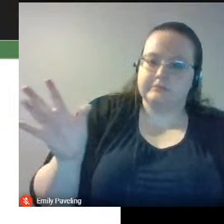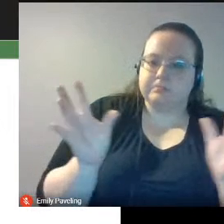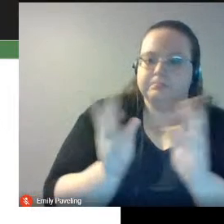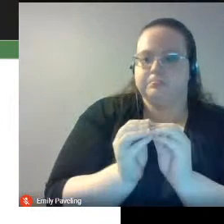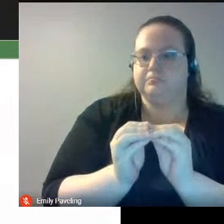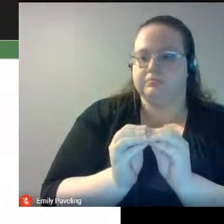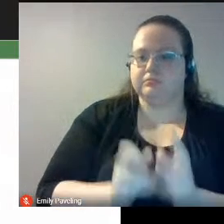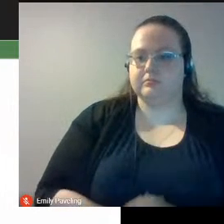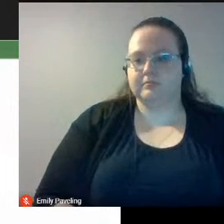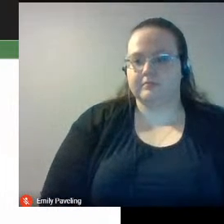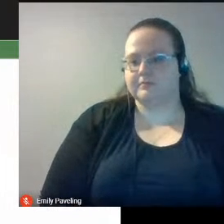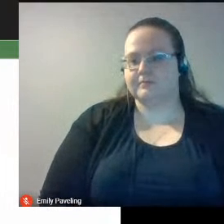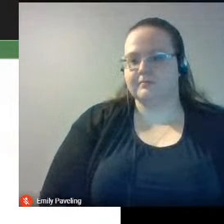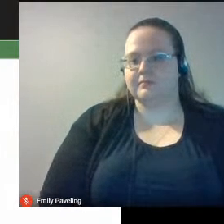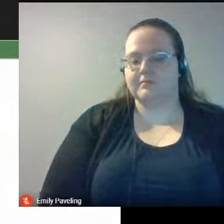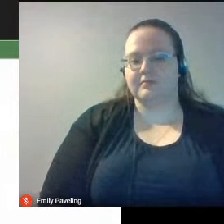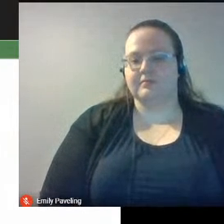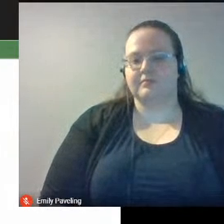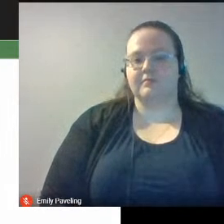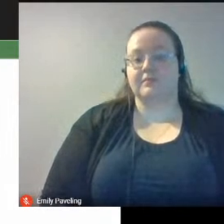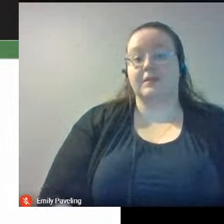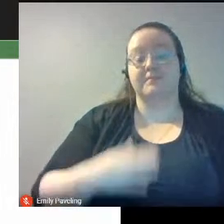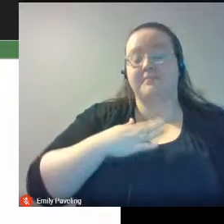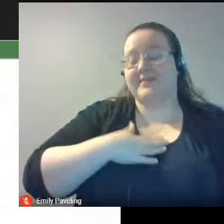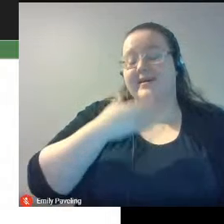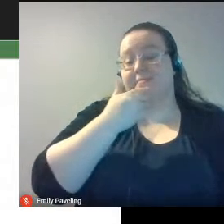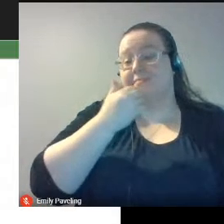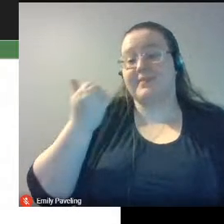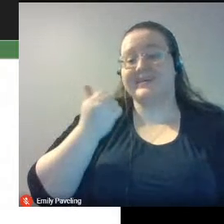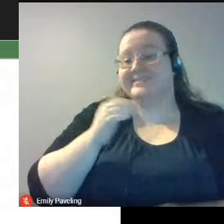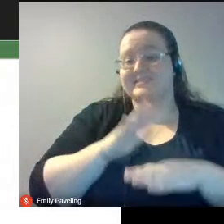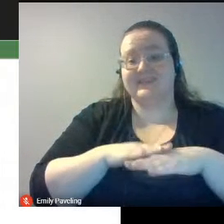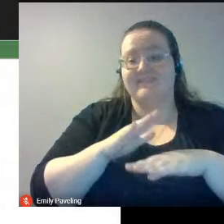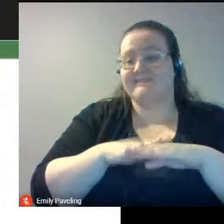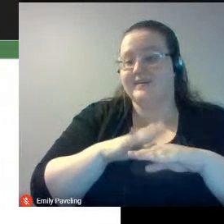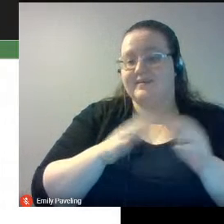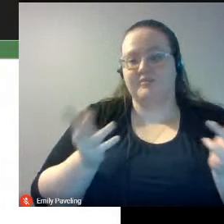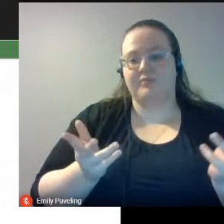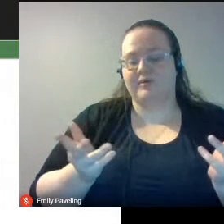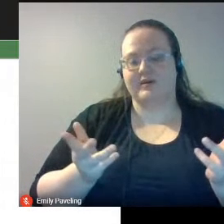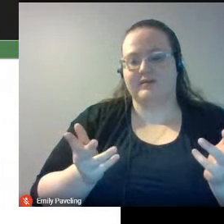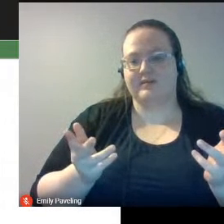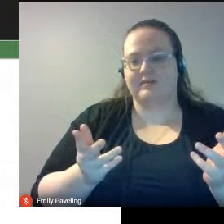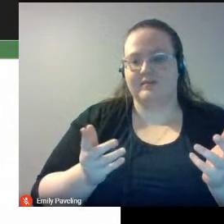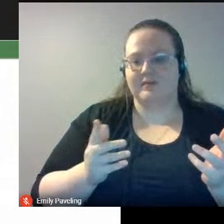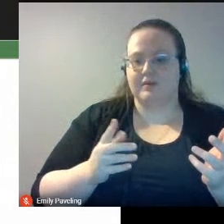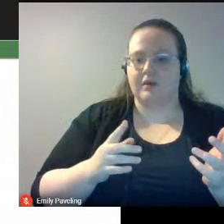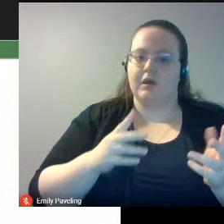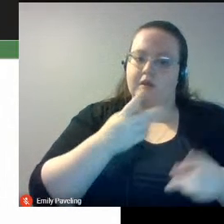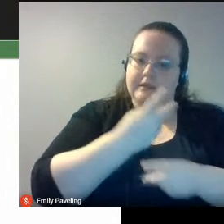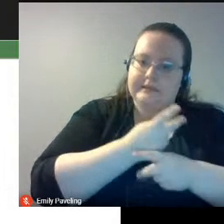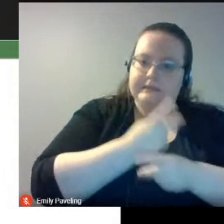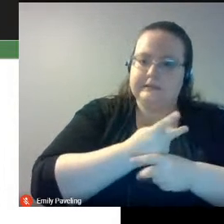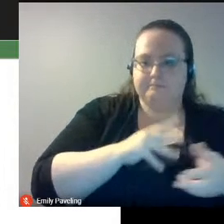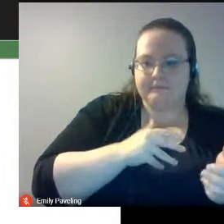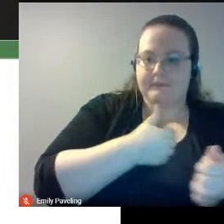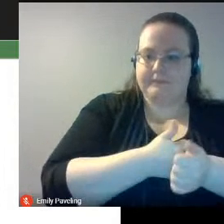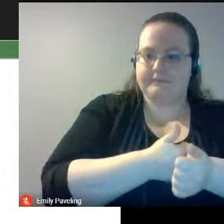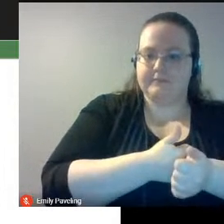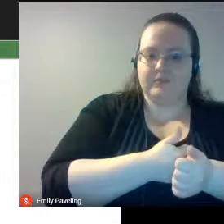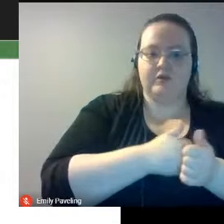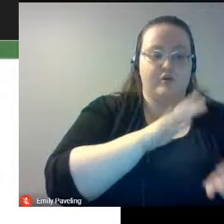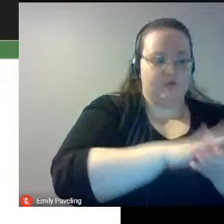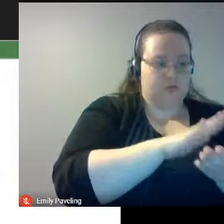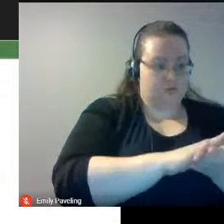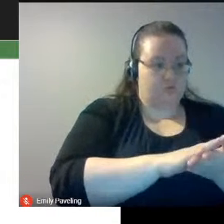So one of the best pieces of advice I can offer is to stay informed about both your school's plans and current public health